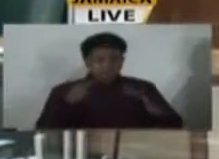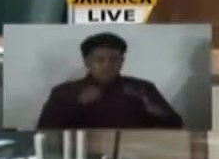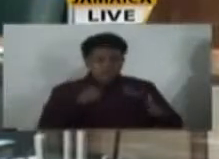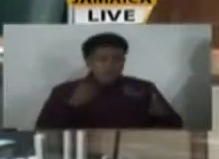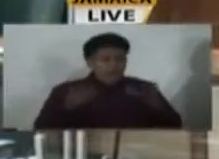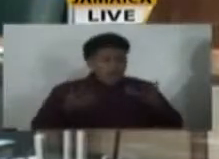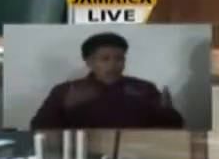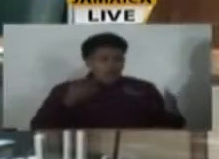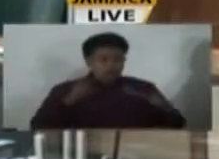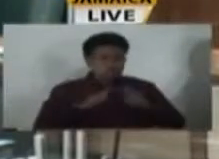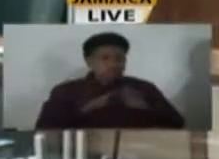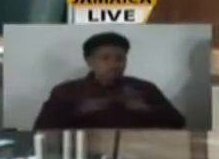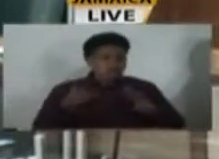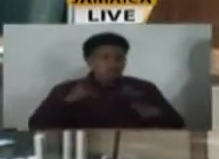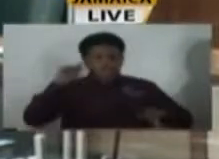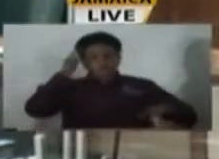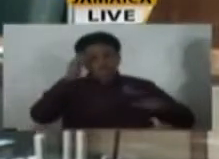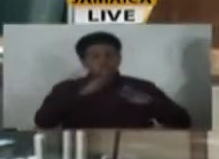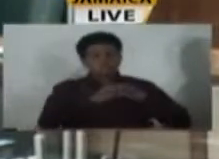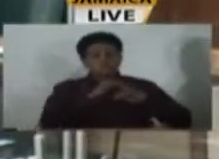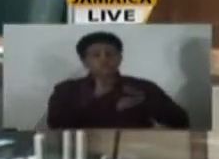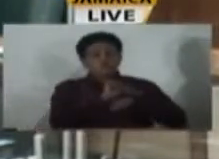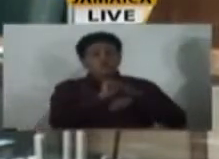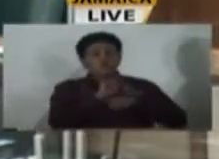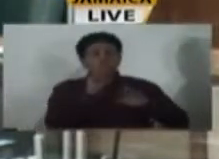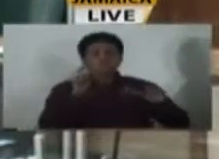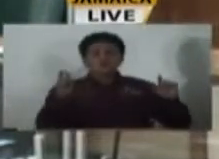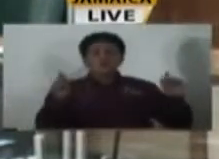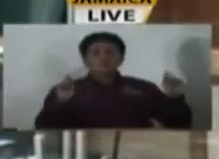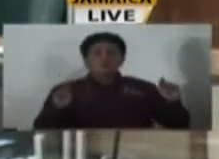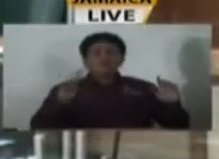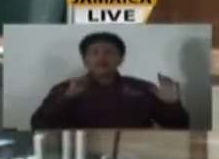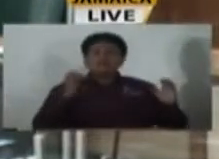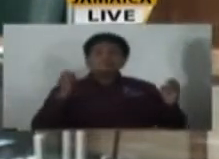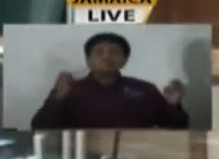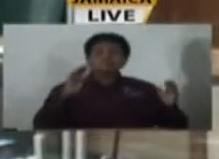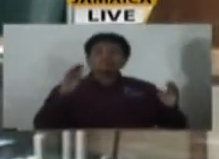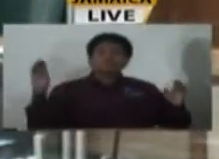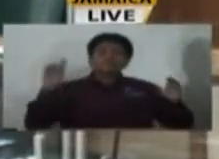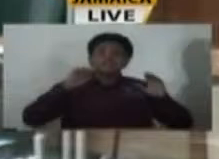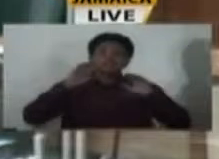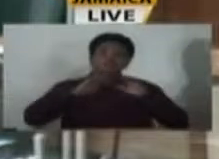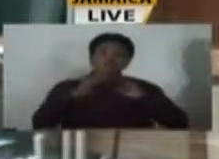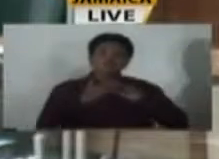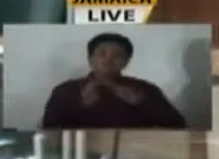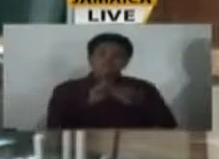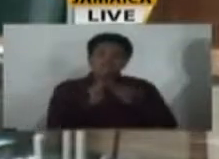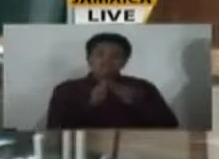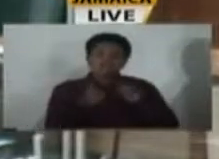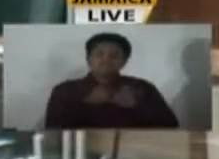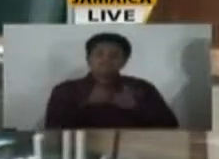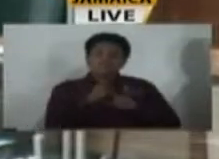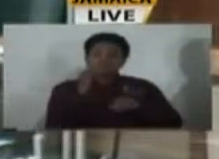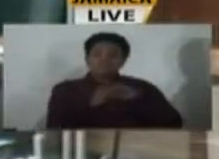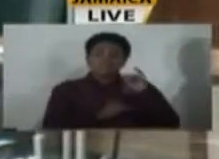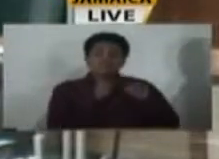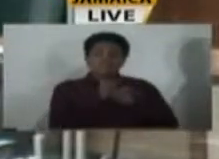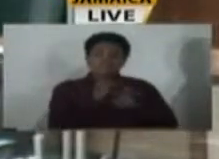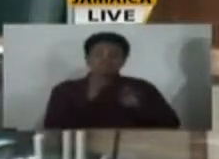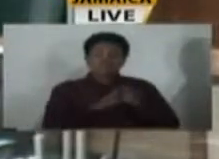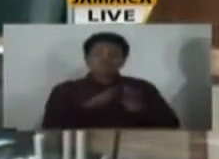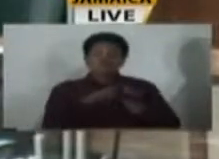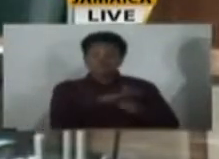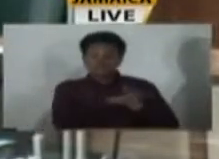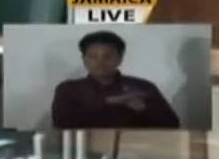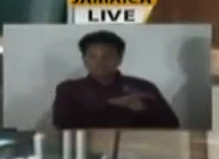the government of Jamaica is working to mobilize hundreds of billions of Jamaican dollars of international and